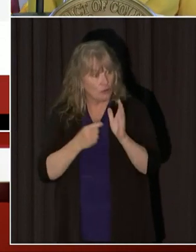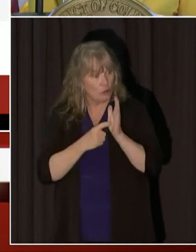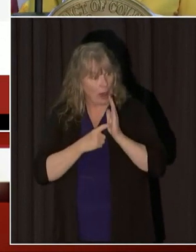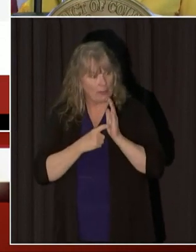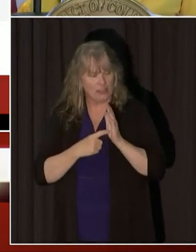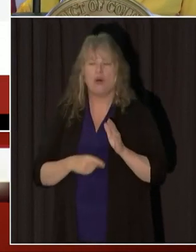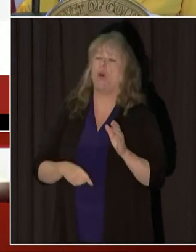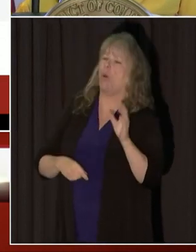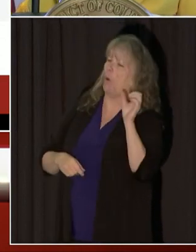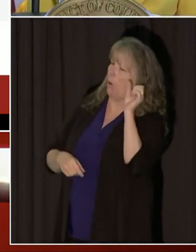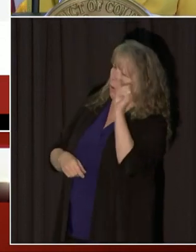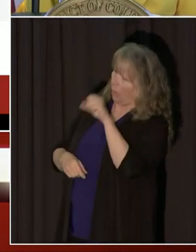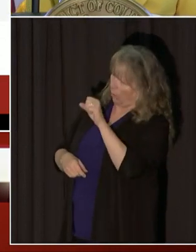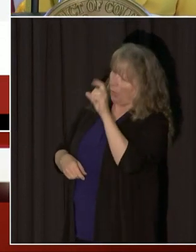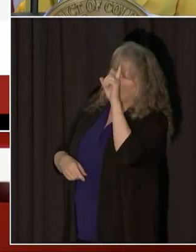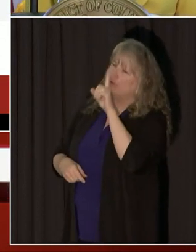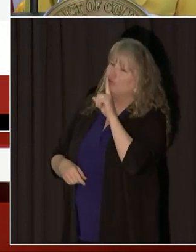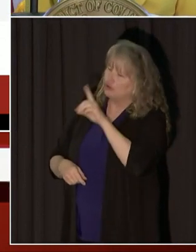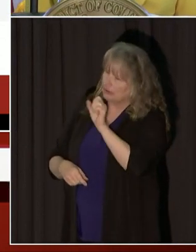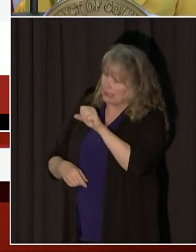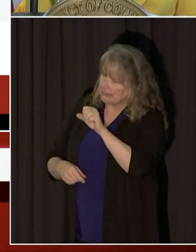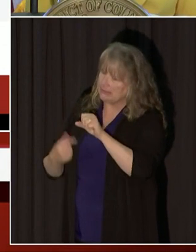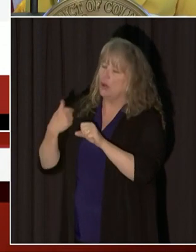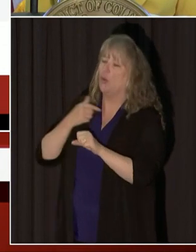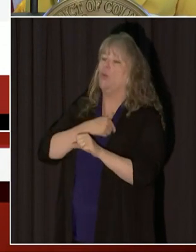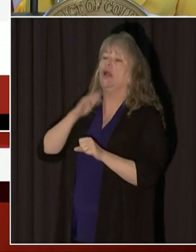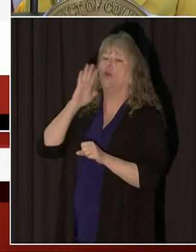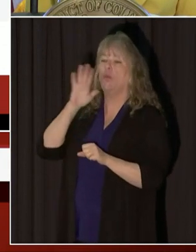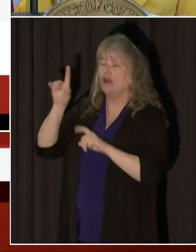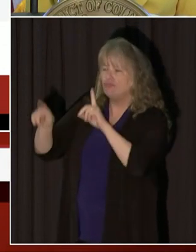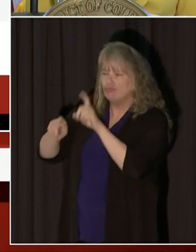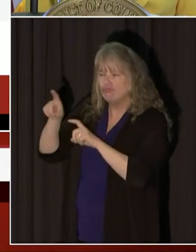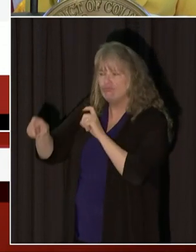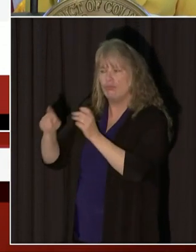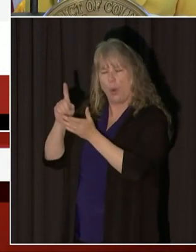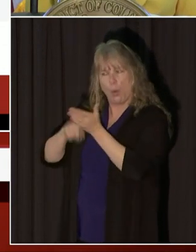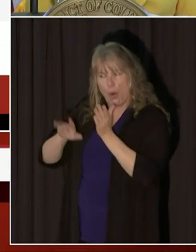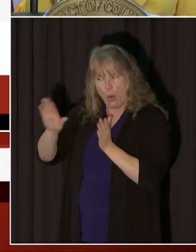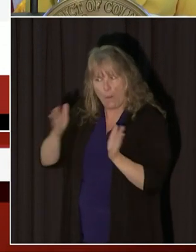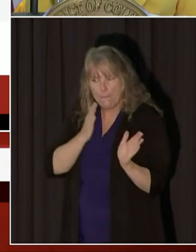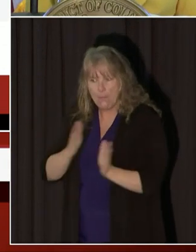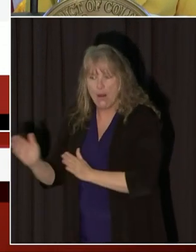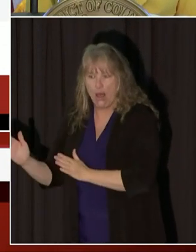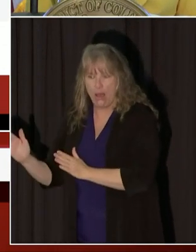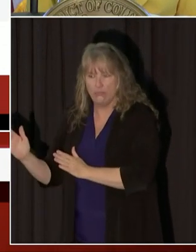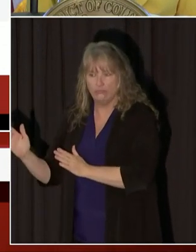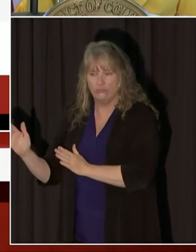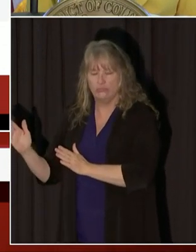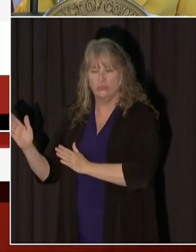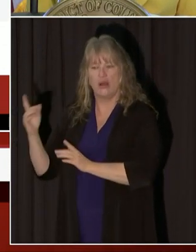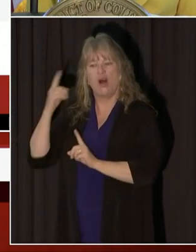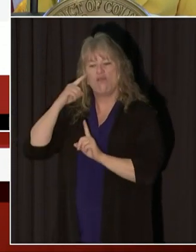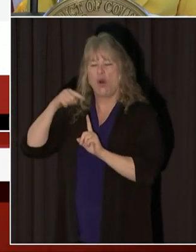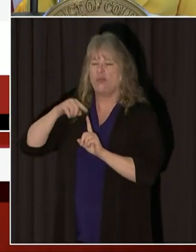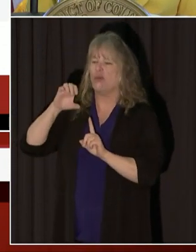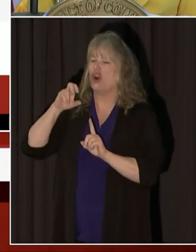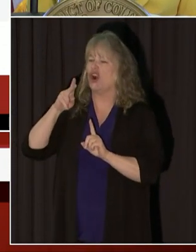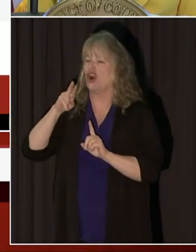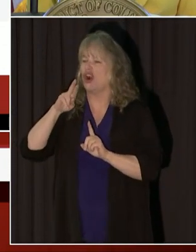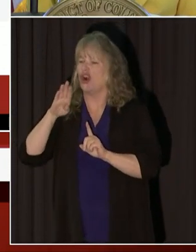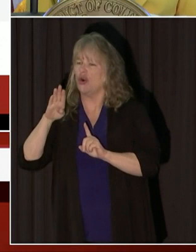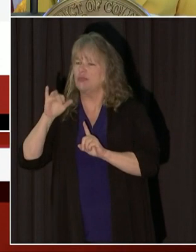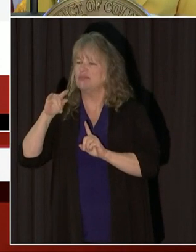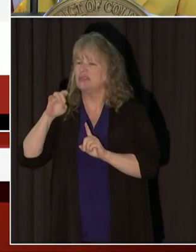we will be asking them what their plan is. Now, this is for curbside or front